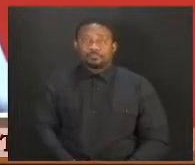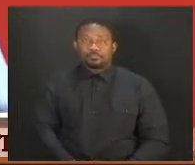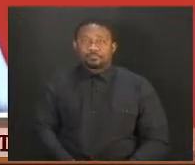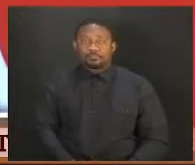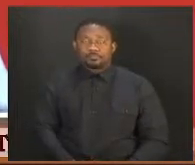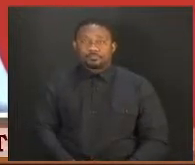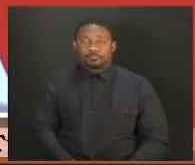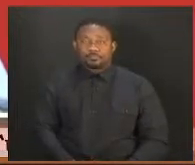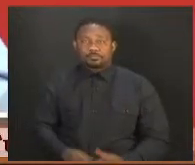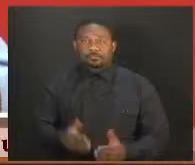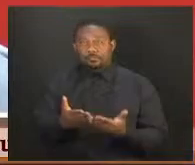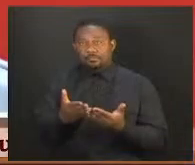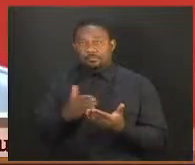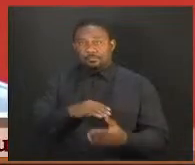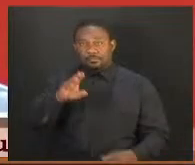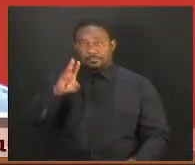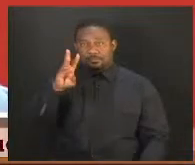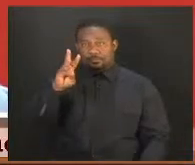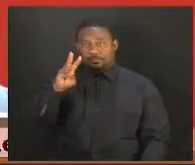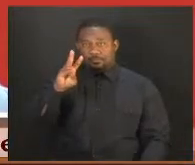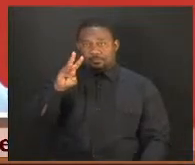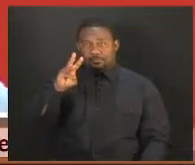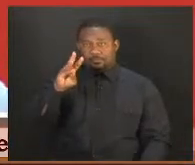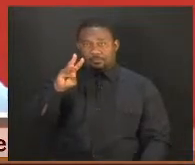Page 16.